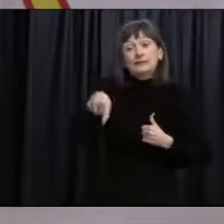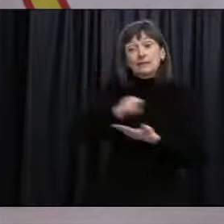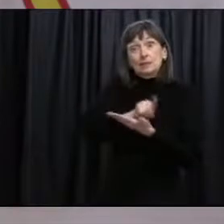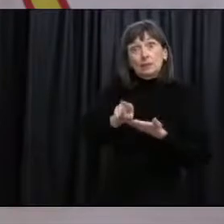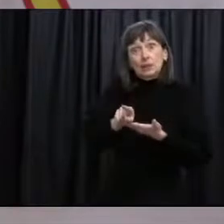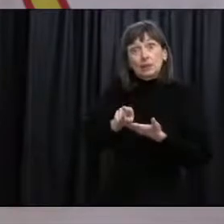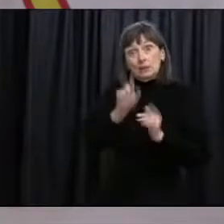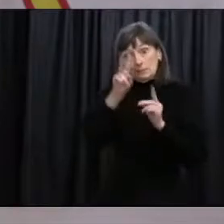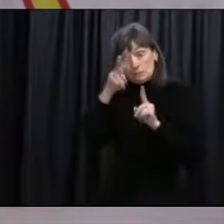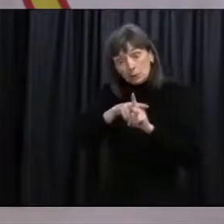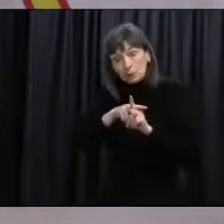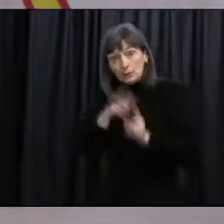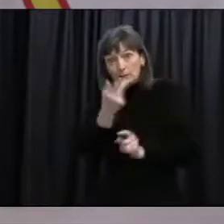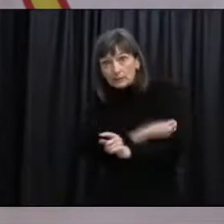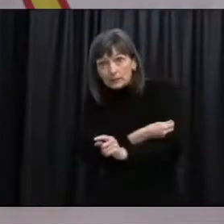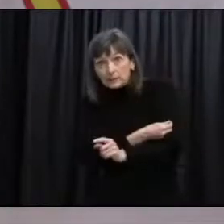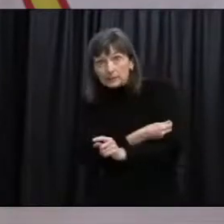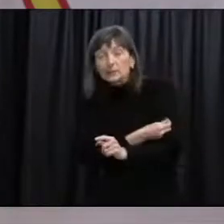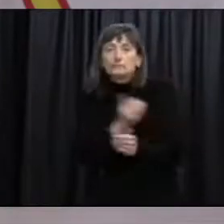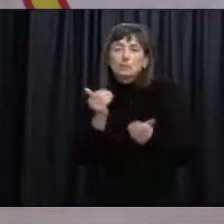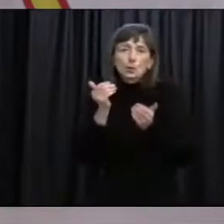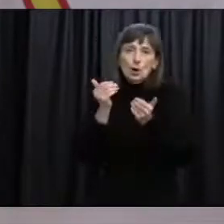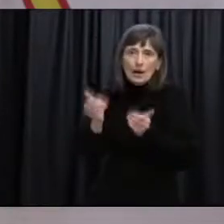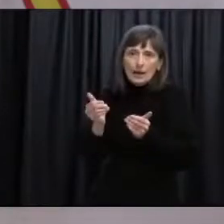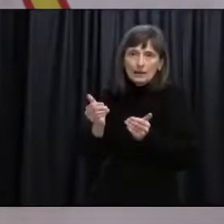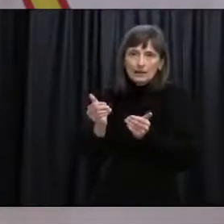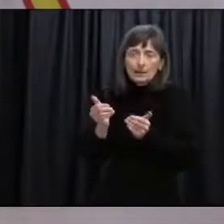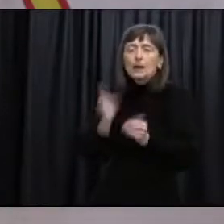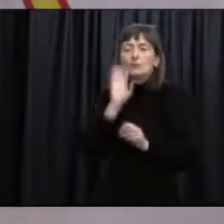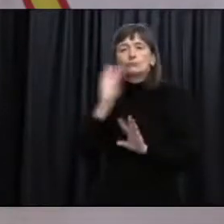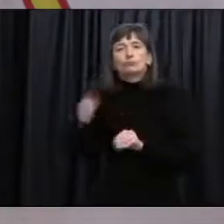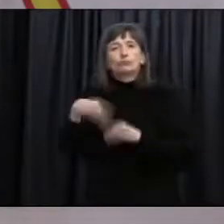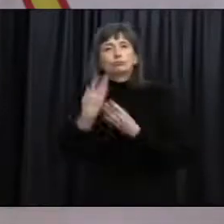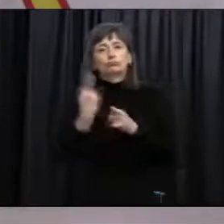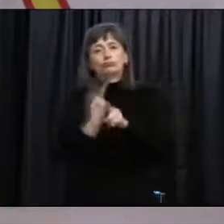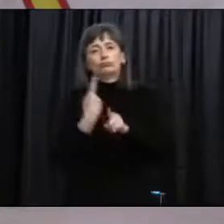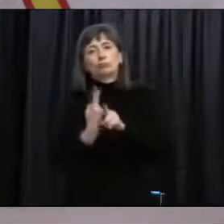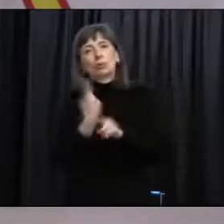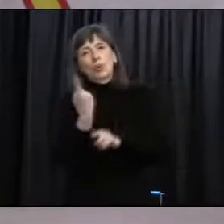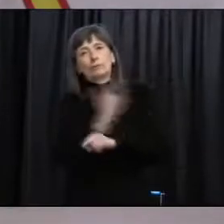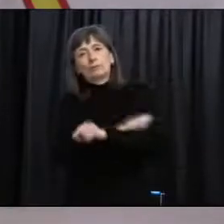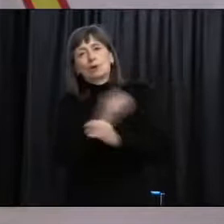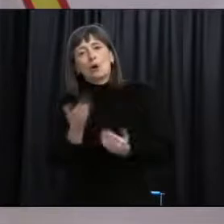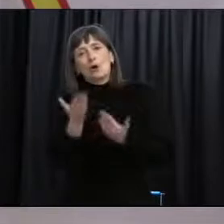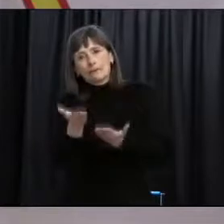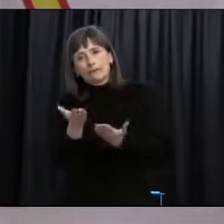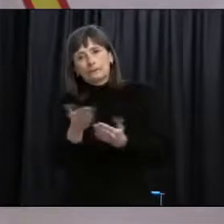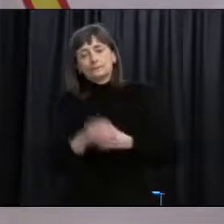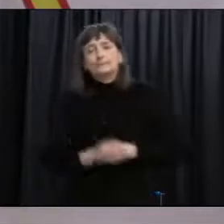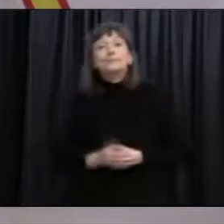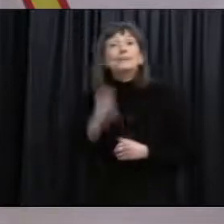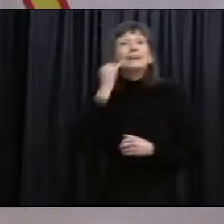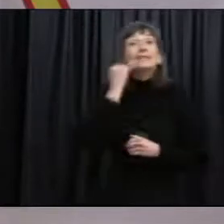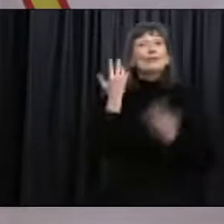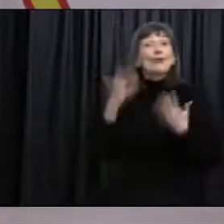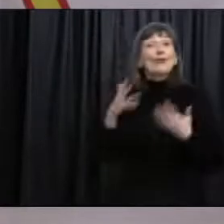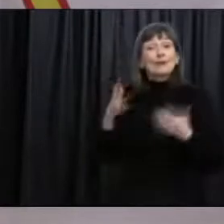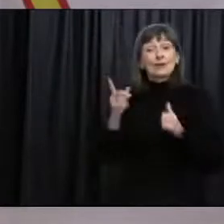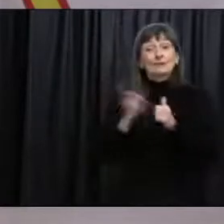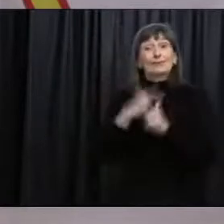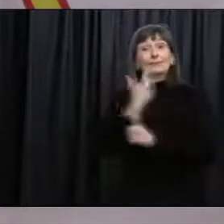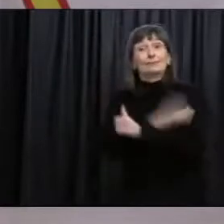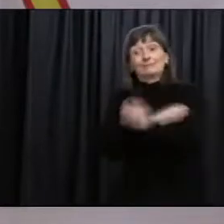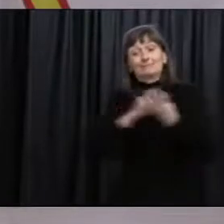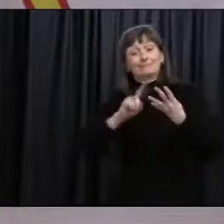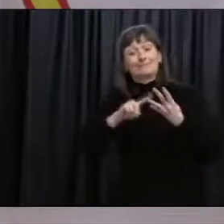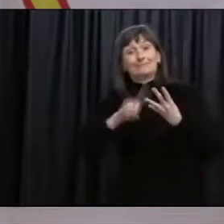appointment will go ahead as scheduled, and you will be offered the appropriate vaccine. For anyone who has already received their first